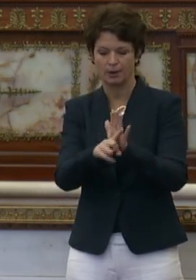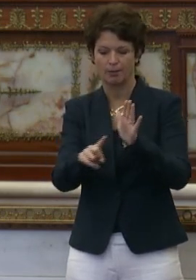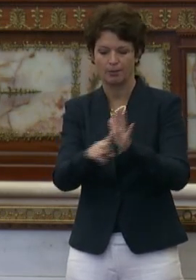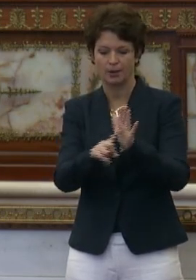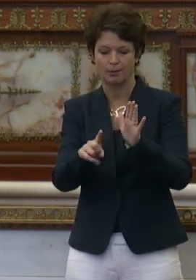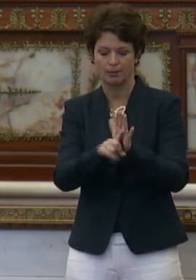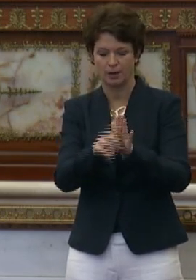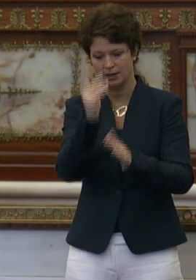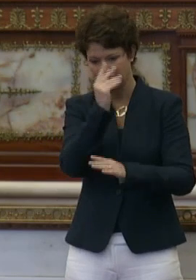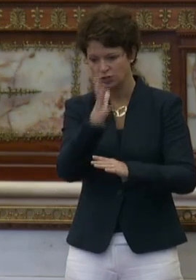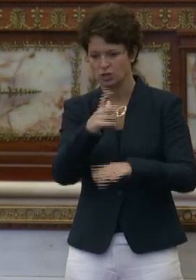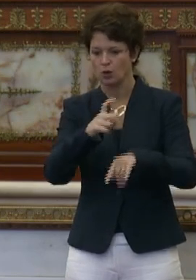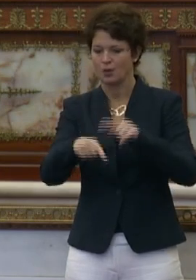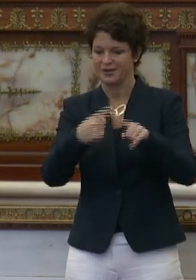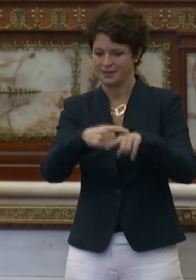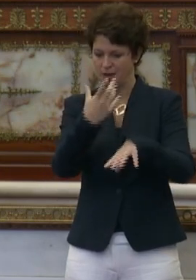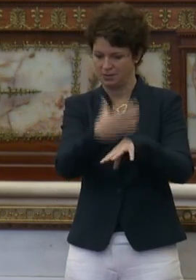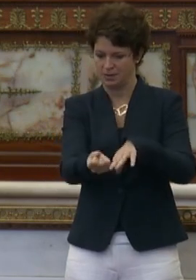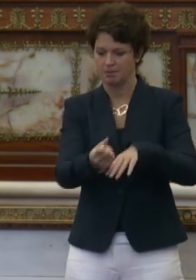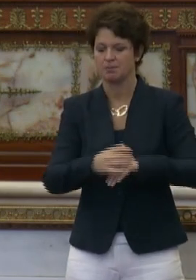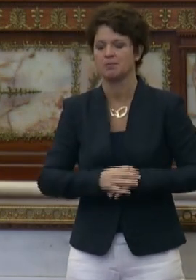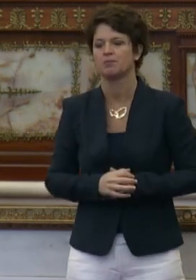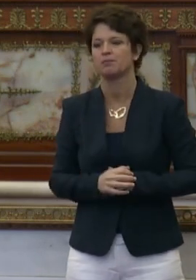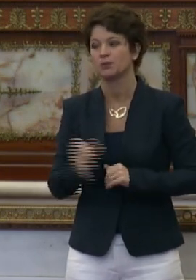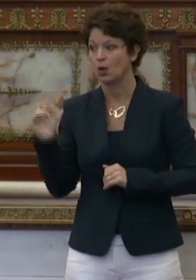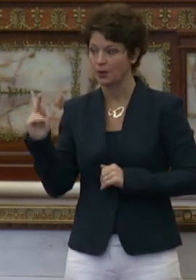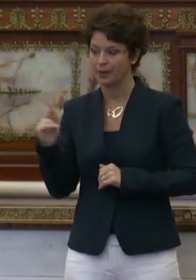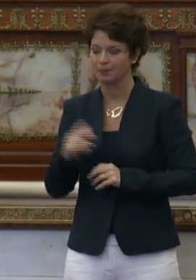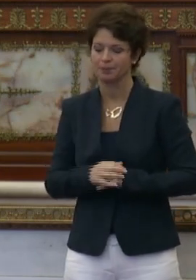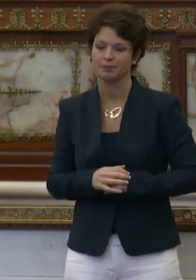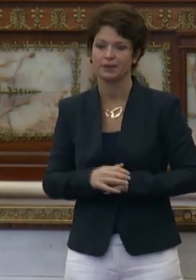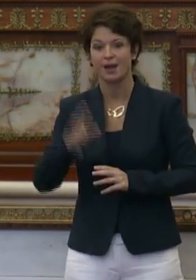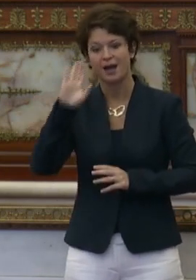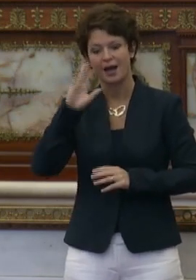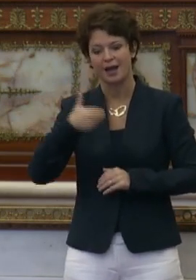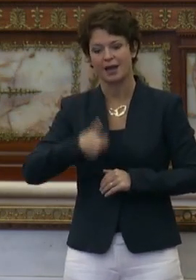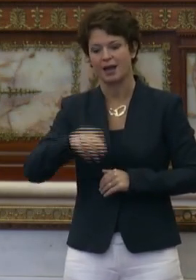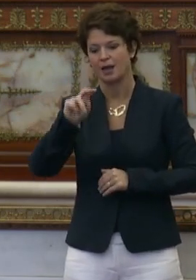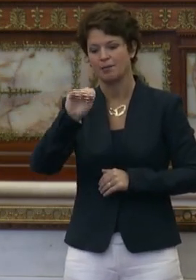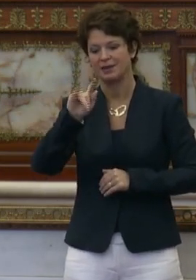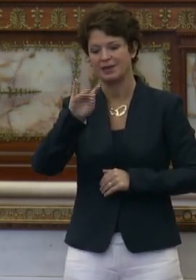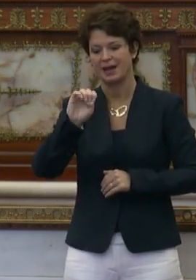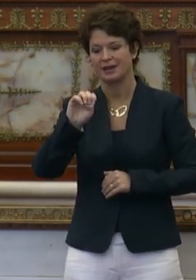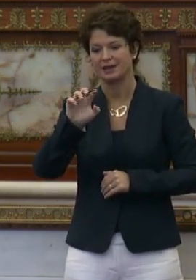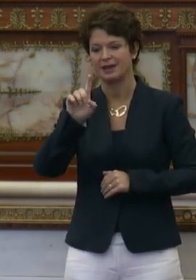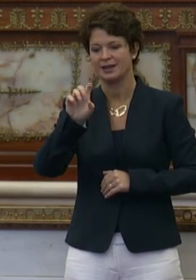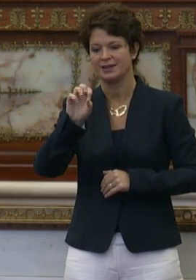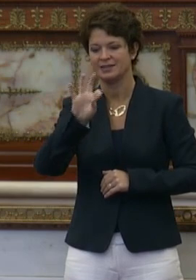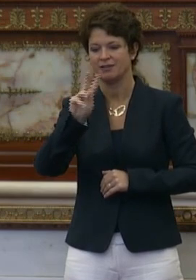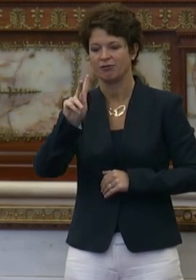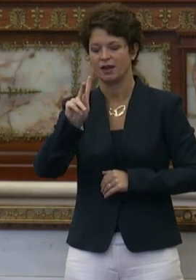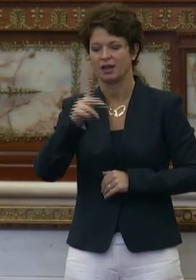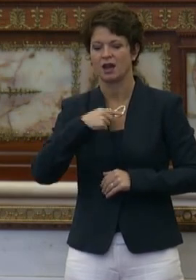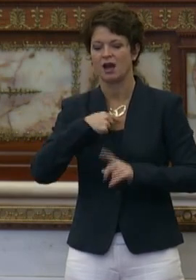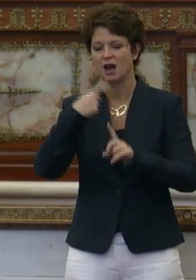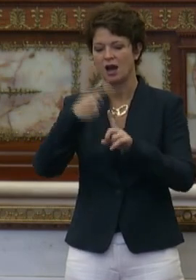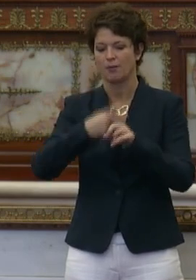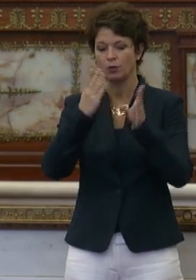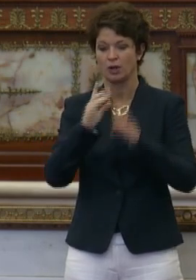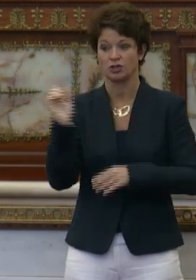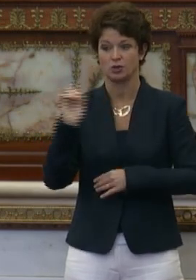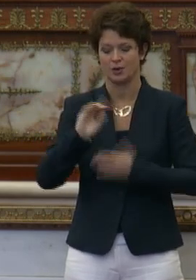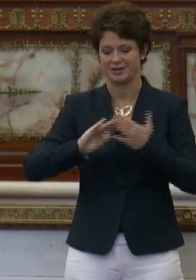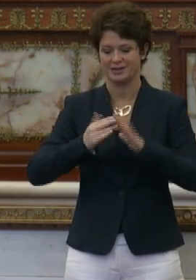Natalie, signaling when your time is up. Okay. Hi, my name is Natalie DeFrank, and I am a renter in the city